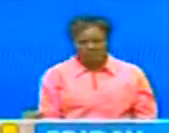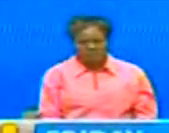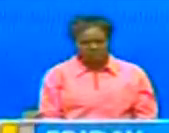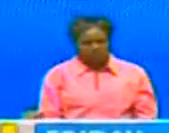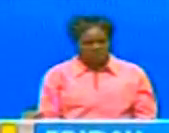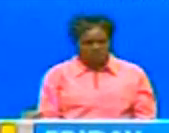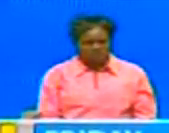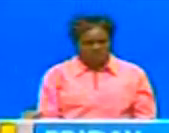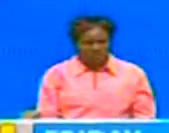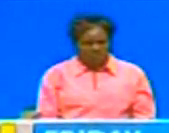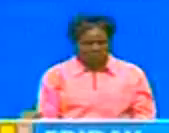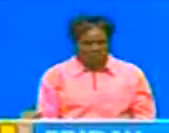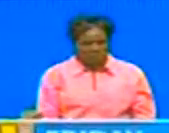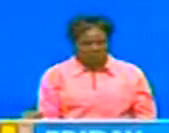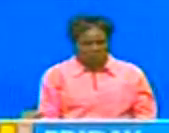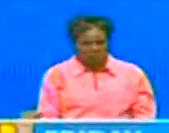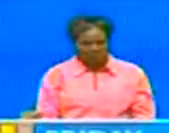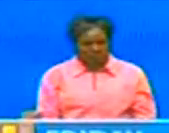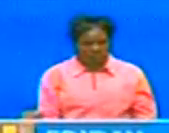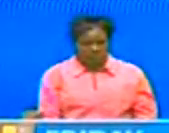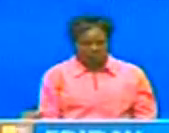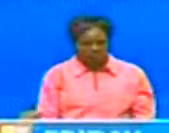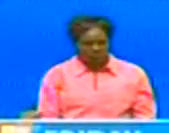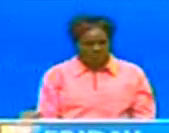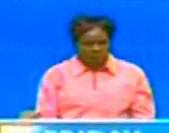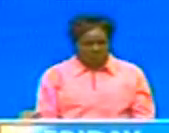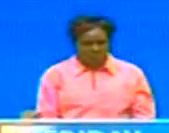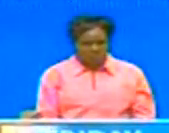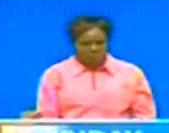damnedest, damnedest, damnedest,